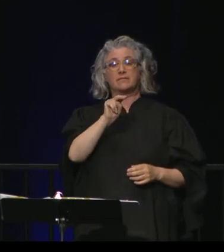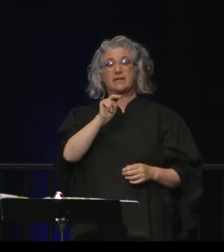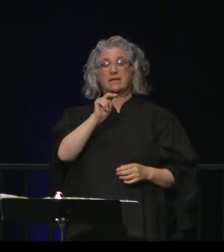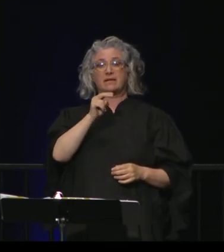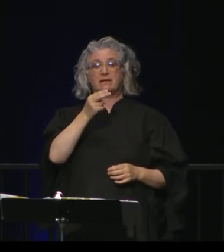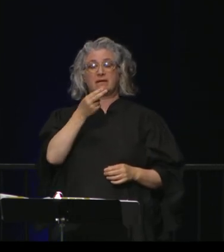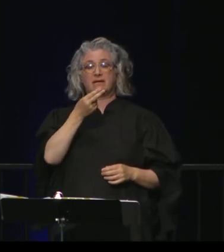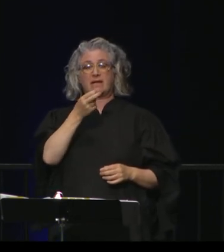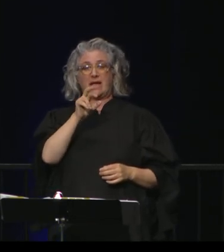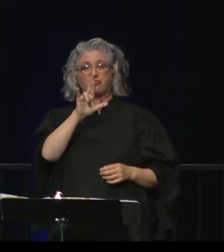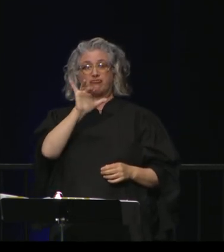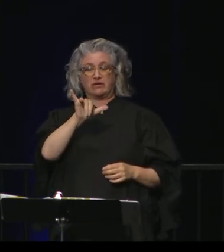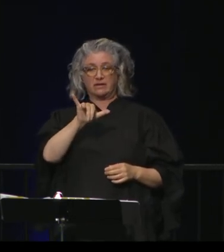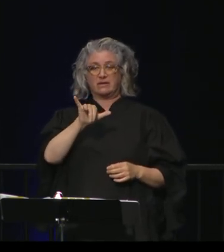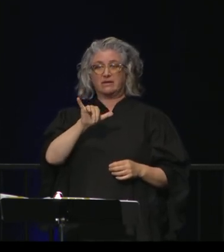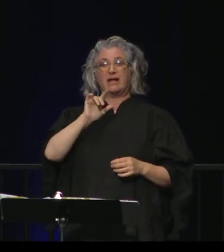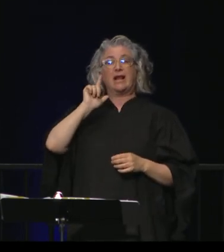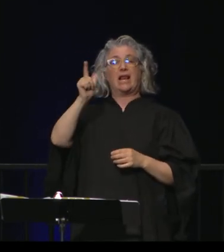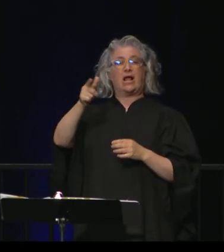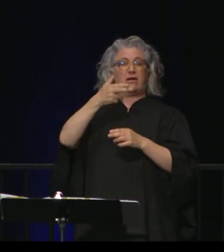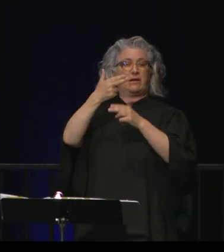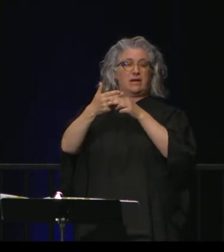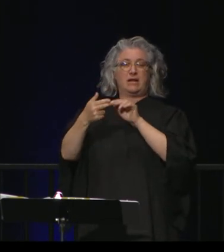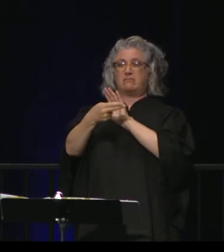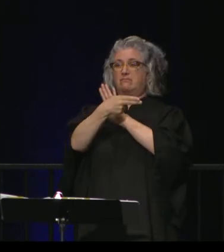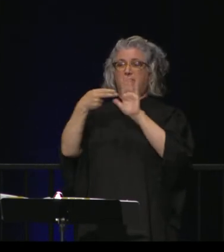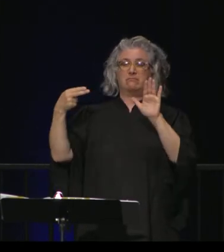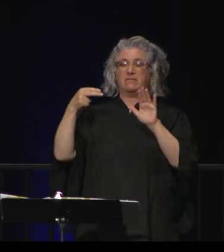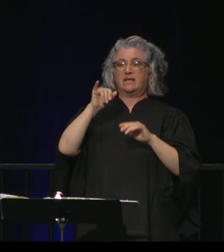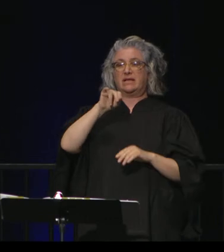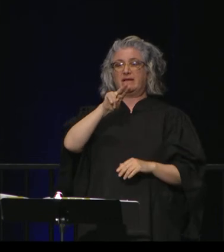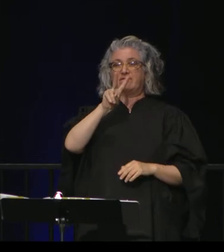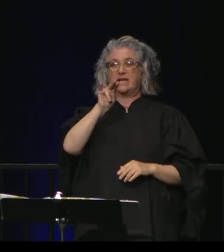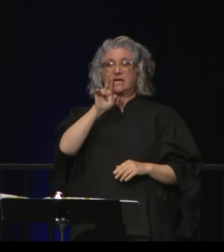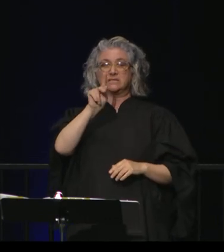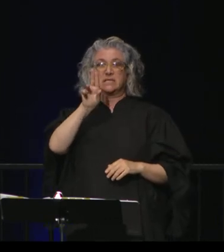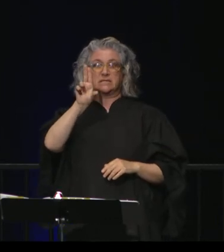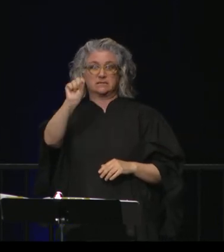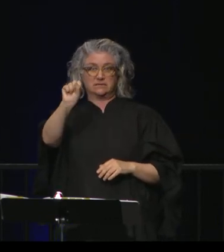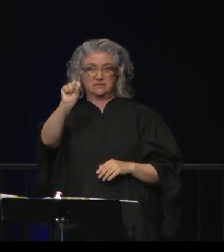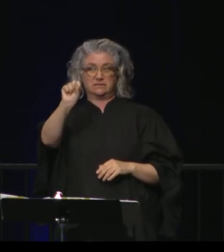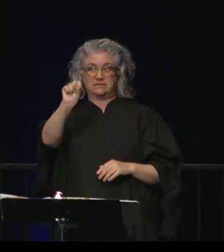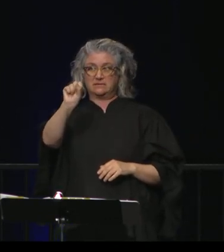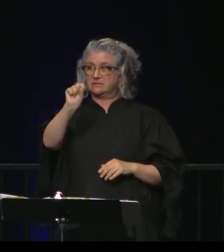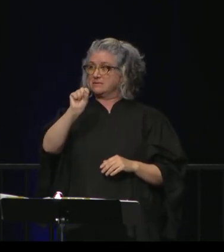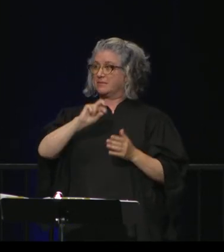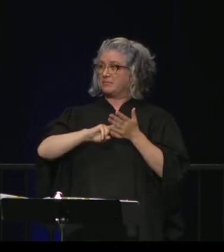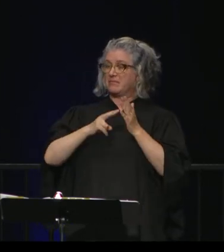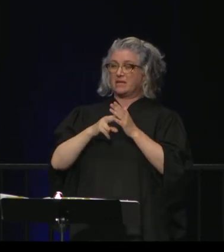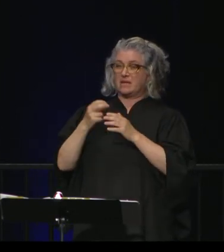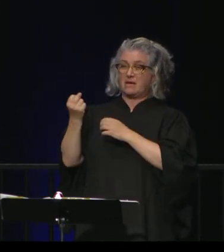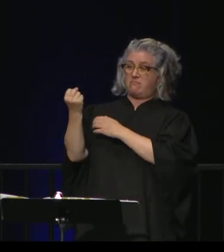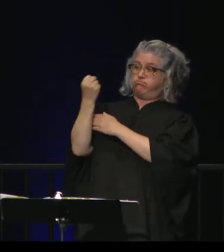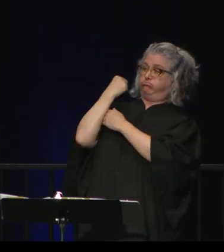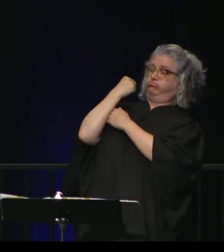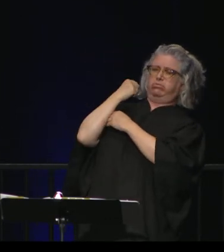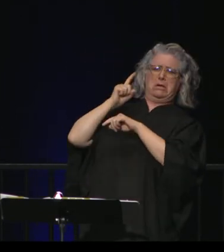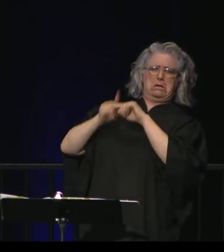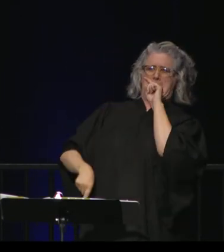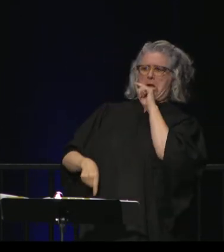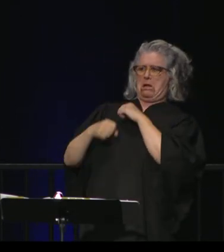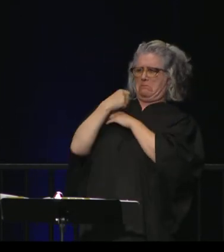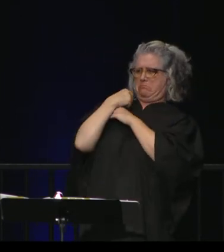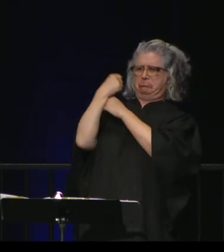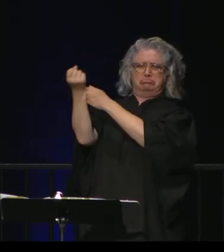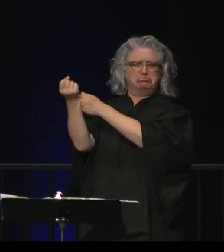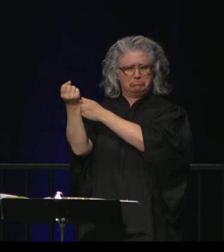called Invictus, meaning unconquerable or undefeated. It's a short poem, and I hope you'll